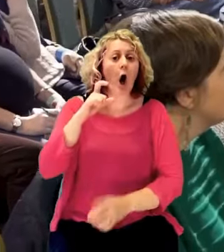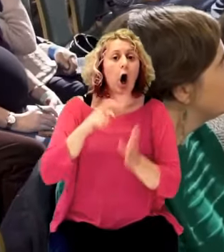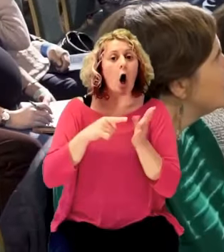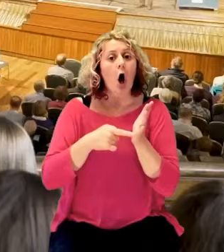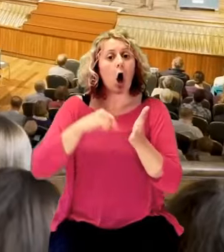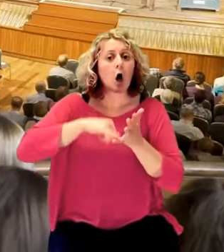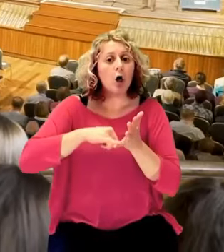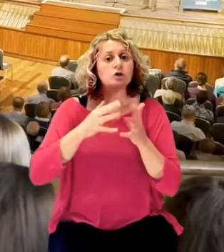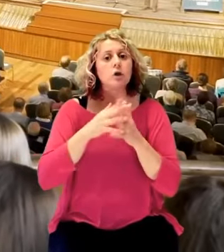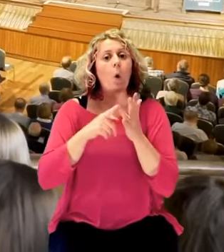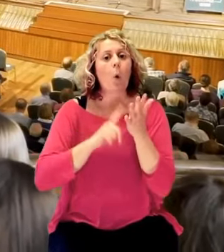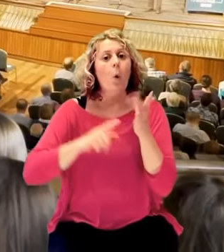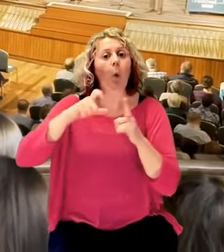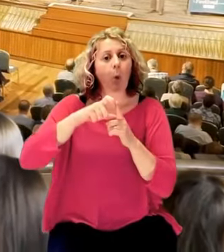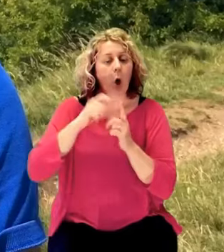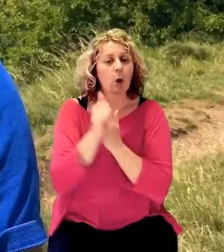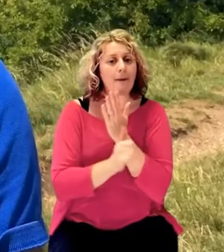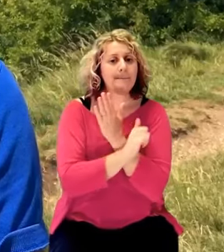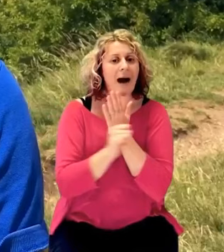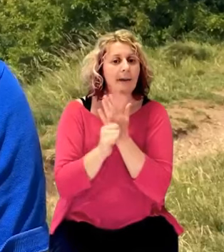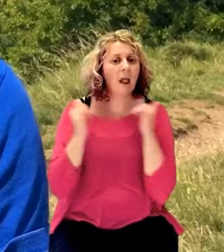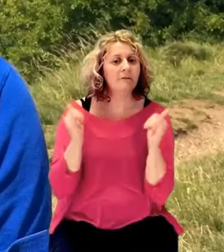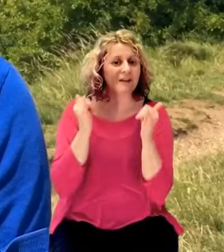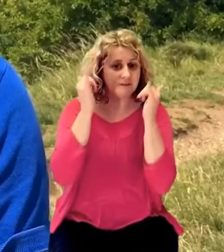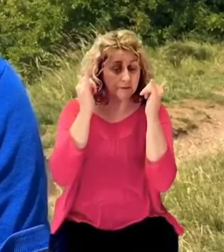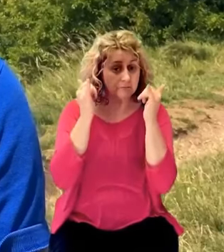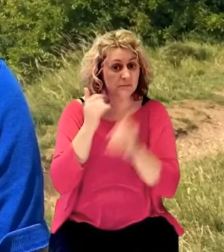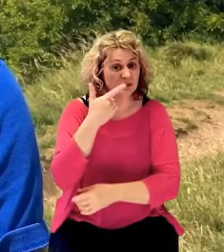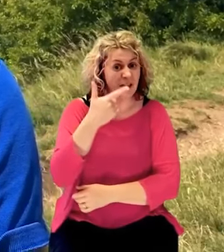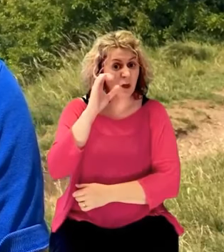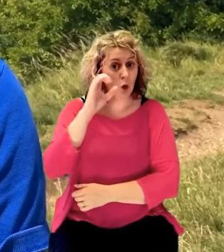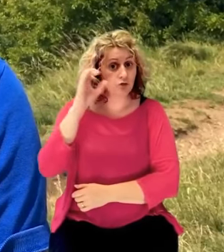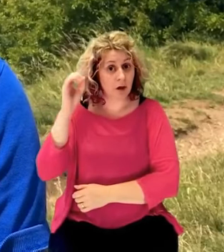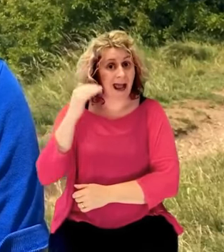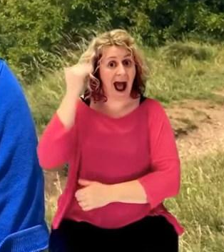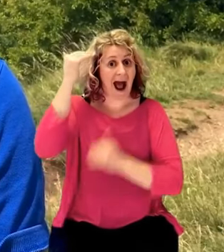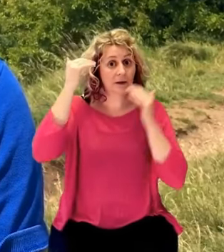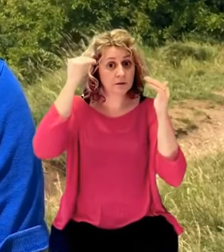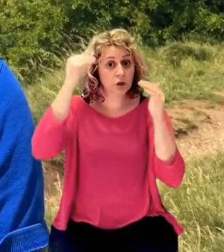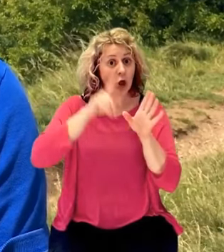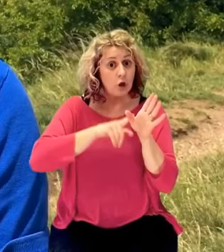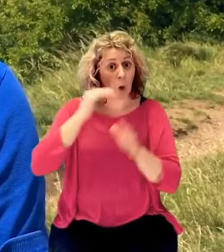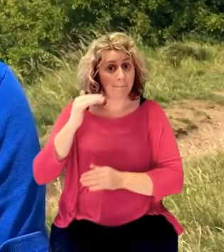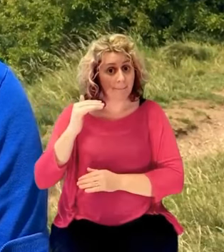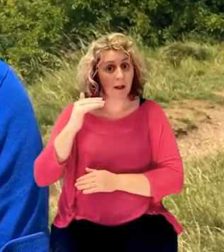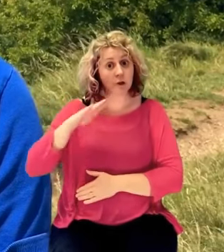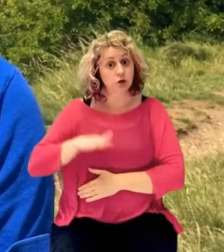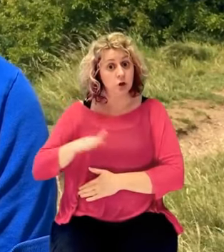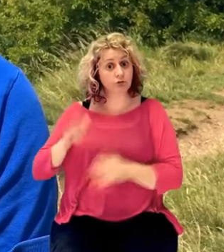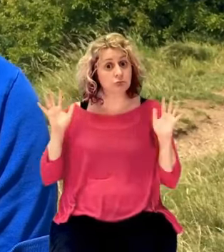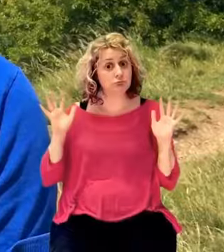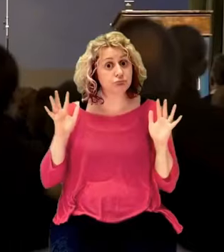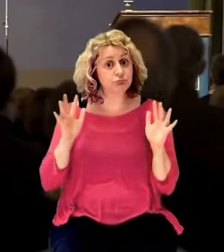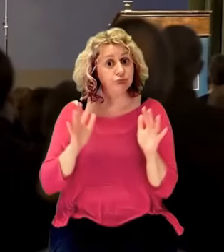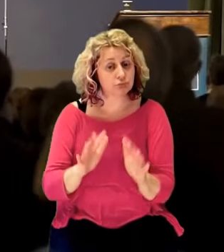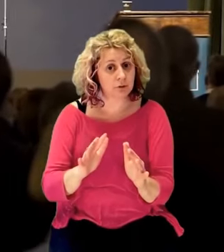first ever Cotswold Bible Festival. It was a fantastic day where over 700 adults, youth and children gathered